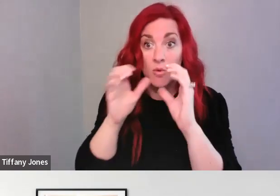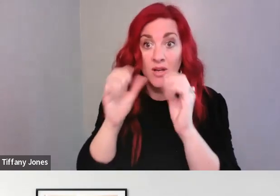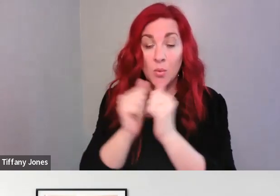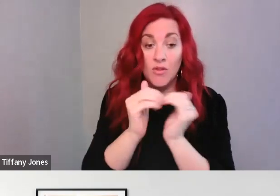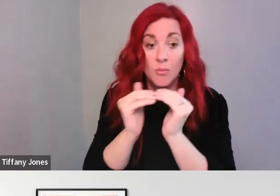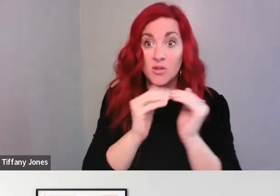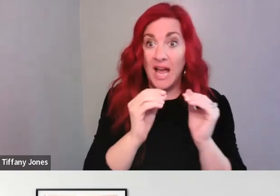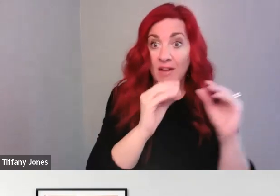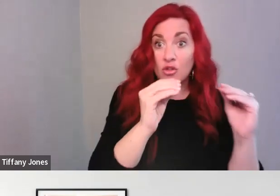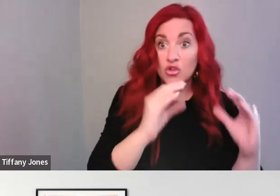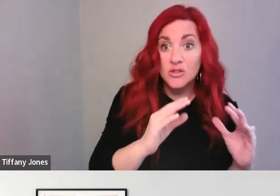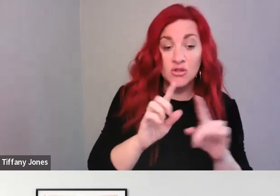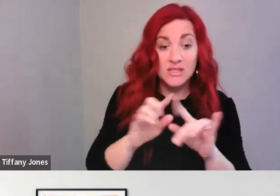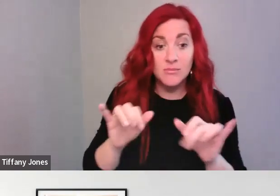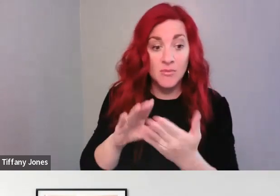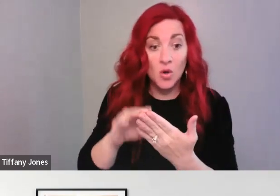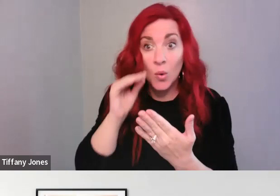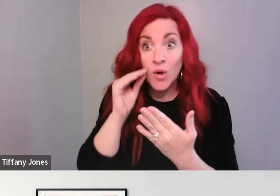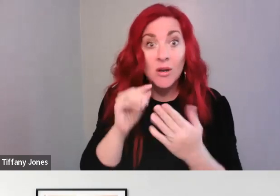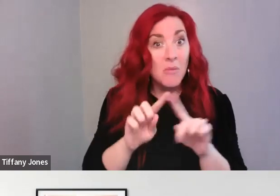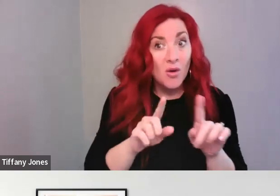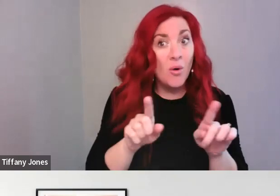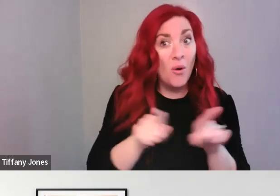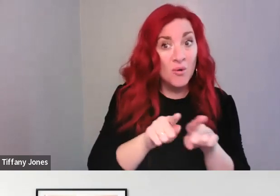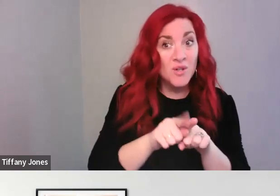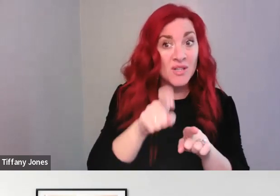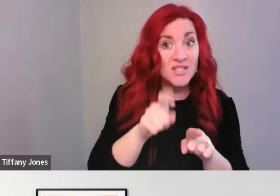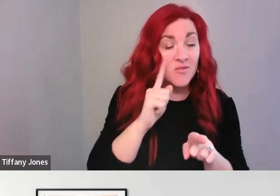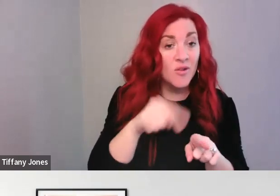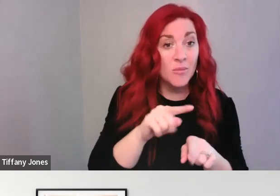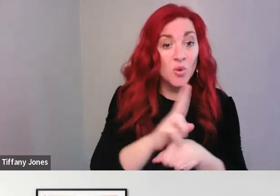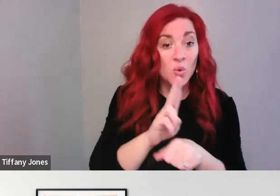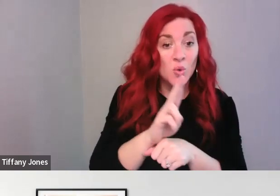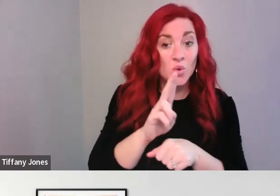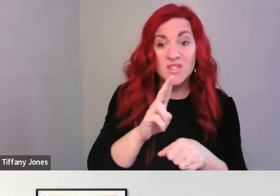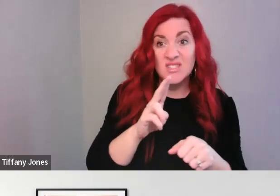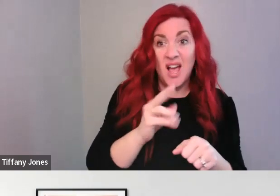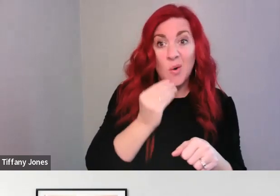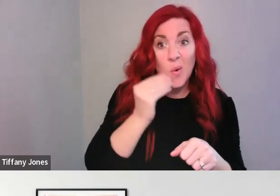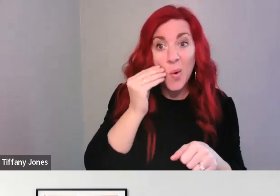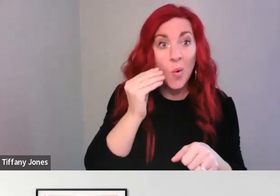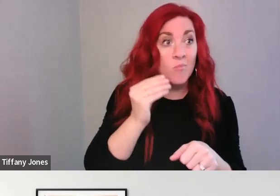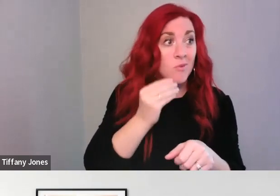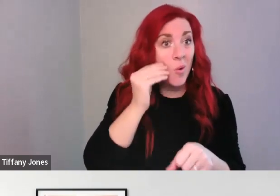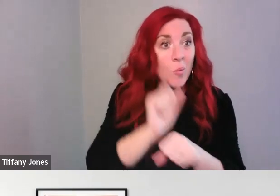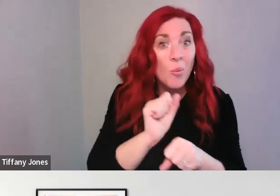and their teachers as they're learning. And it could also be necessary for them to use outside of school when they're working on homework or engaging in